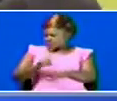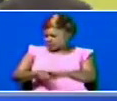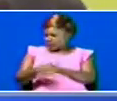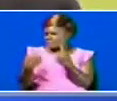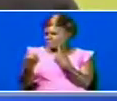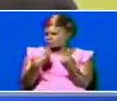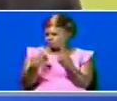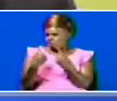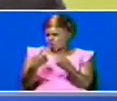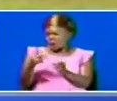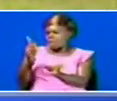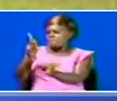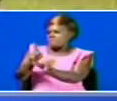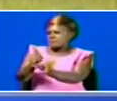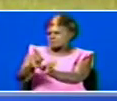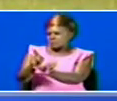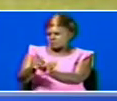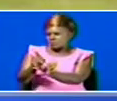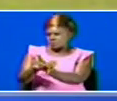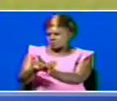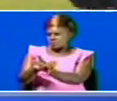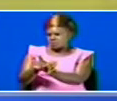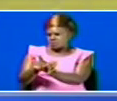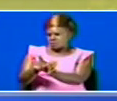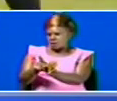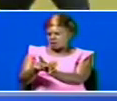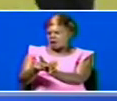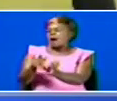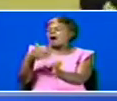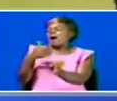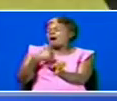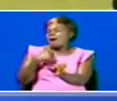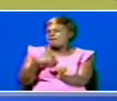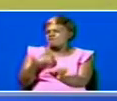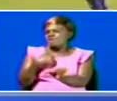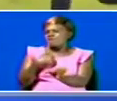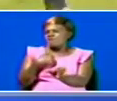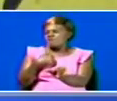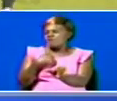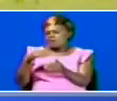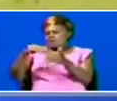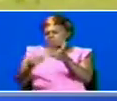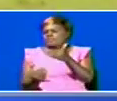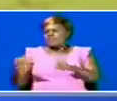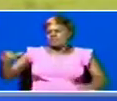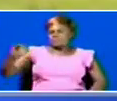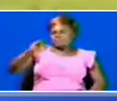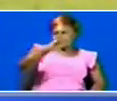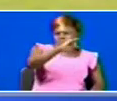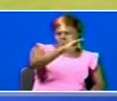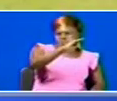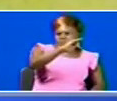about going to participate, Yvonne, you have to talk about the air tickets, because being